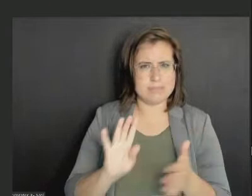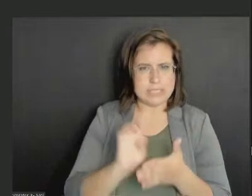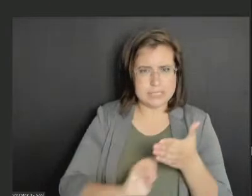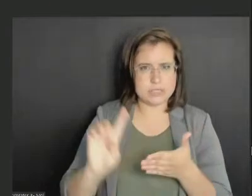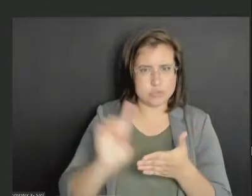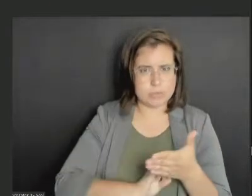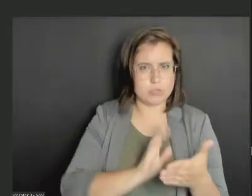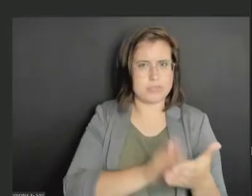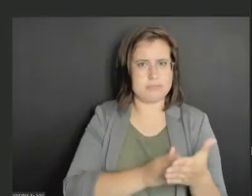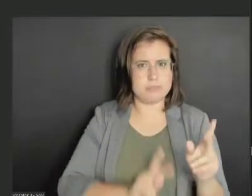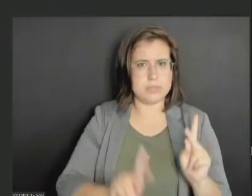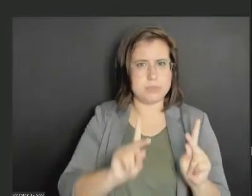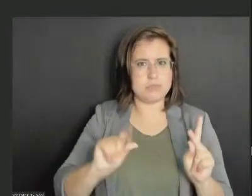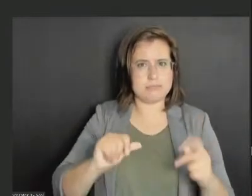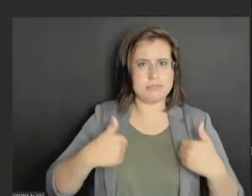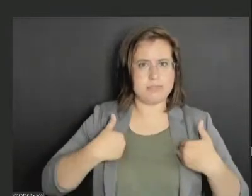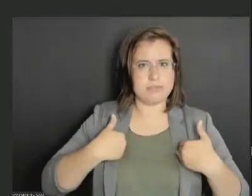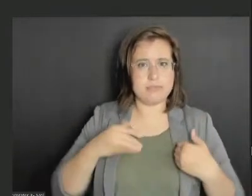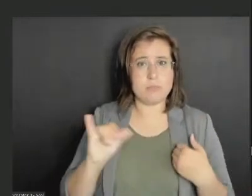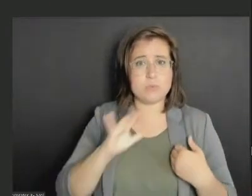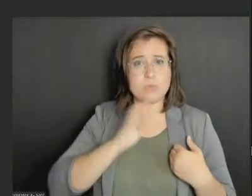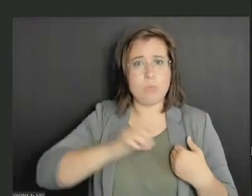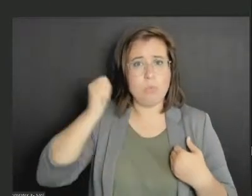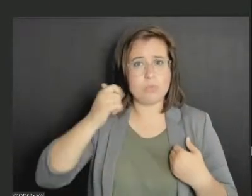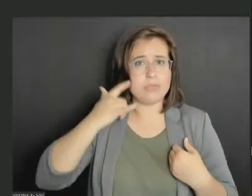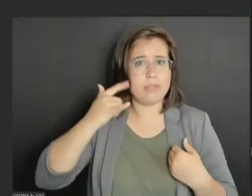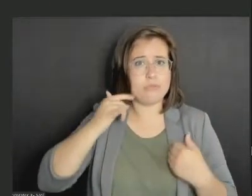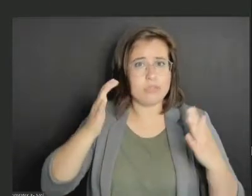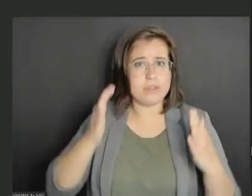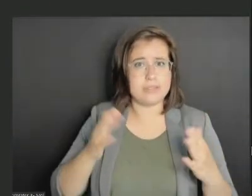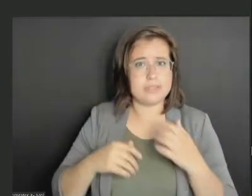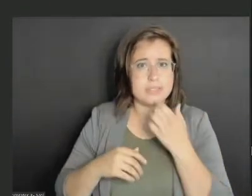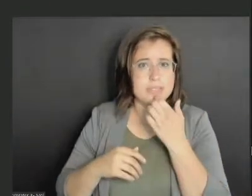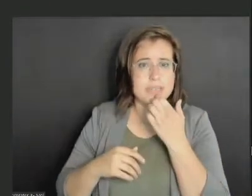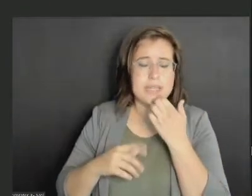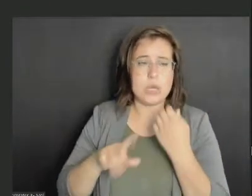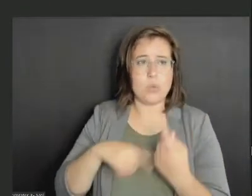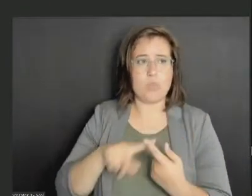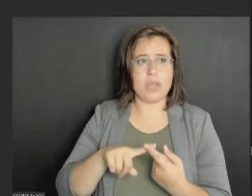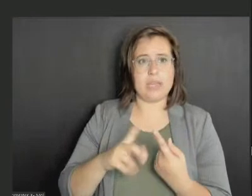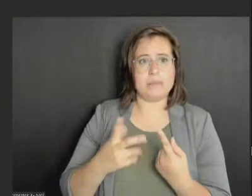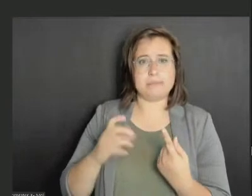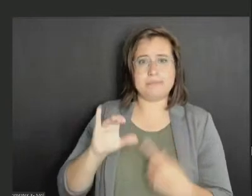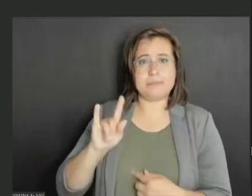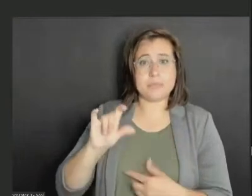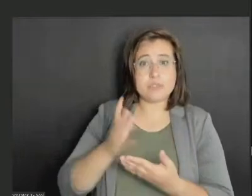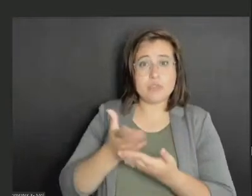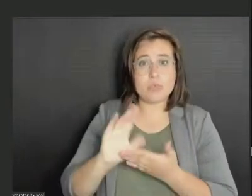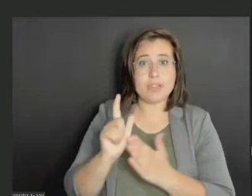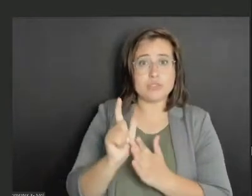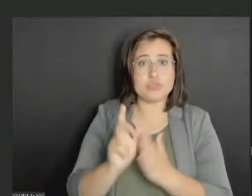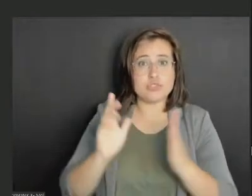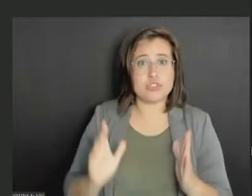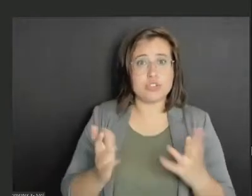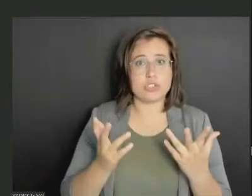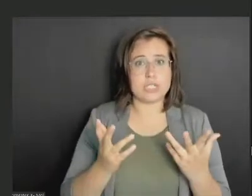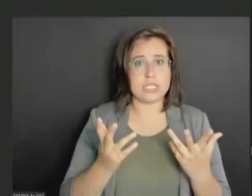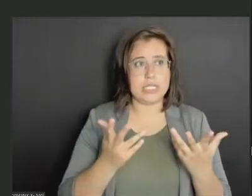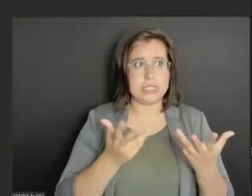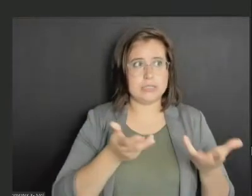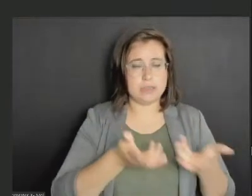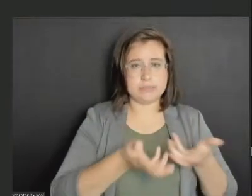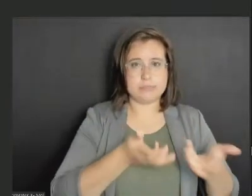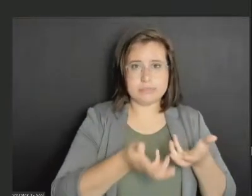people with disabilities and older Californians. And when civil rights attorneys communicated with the